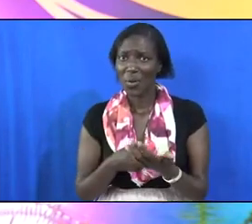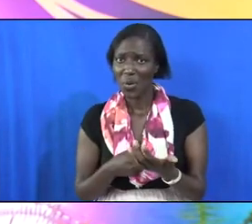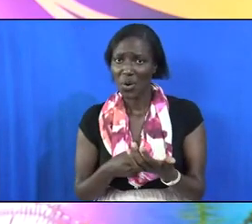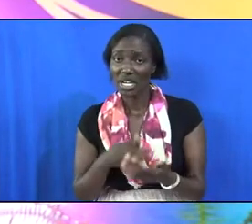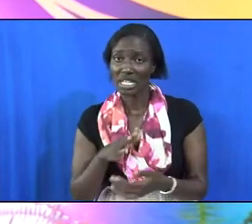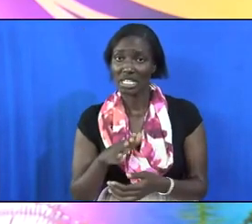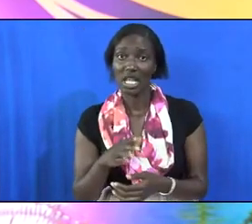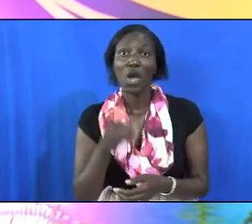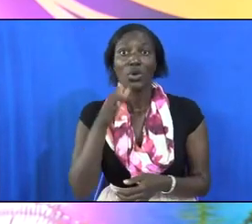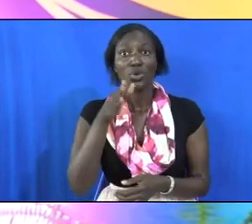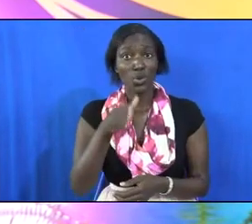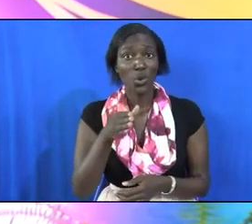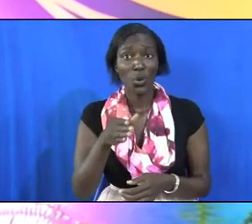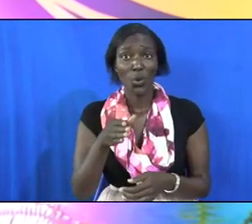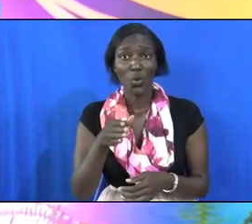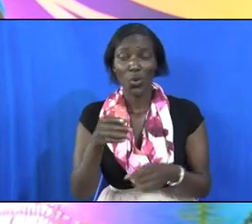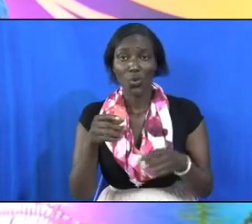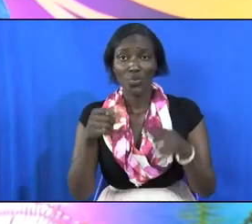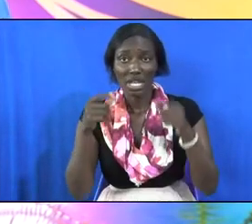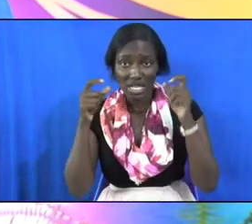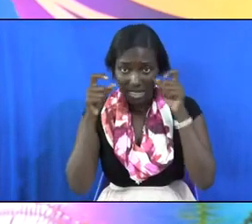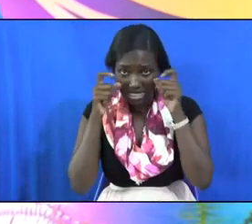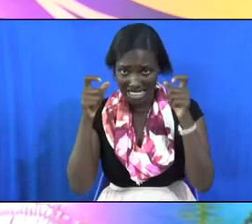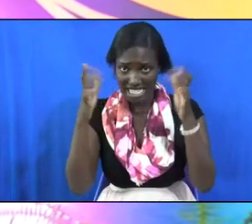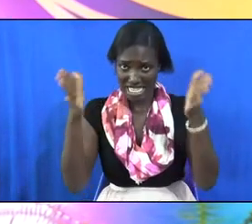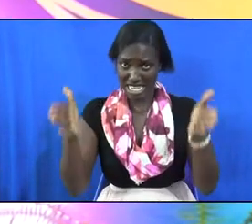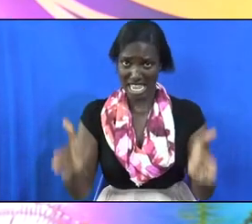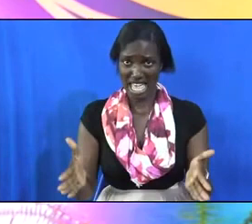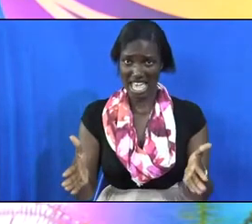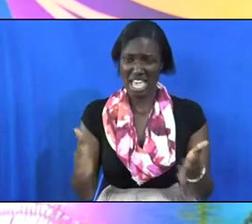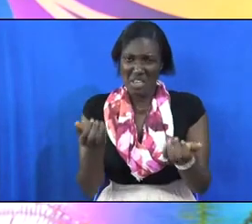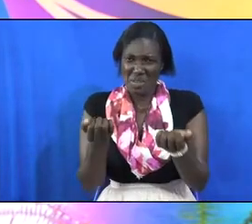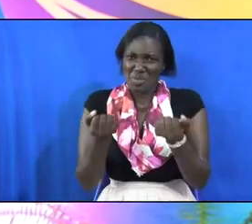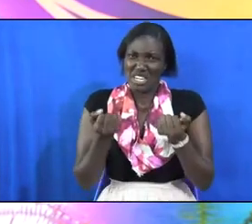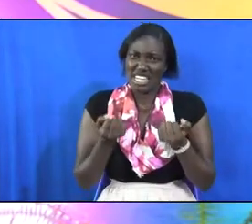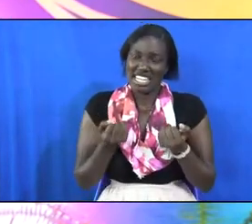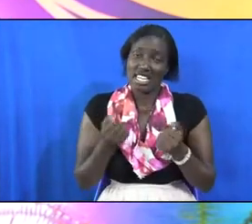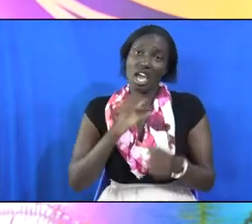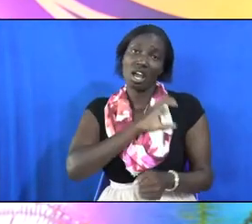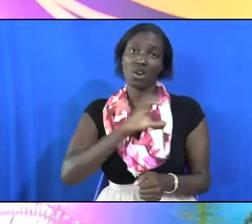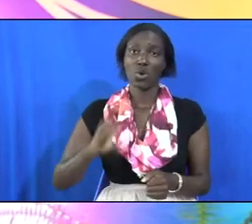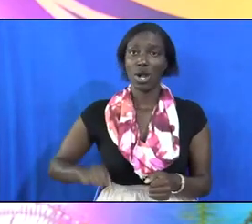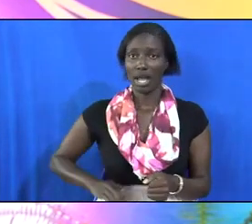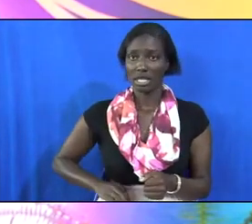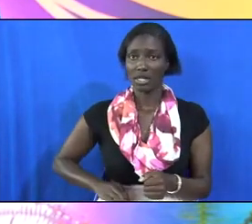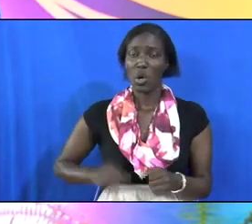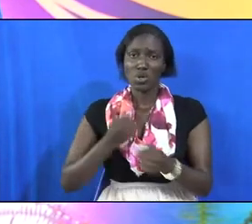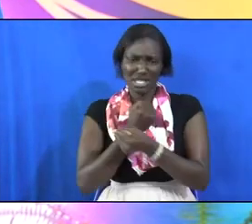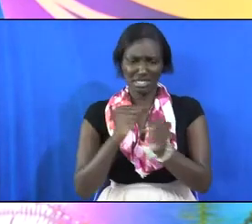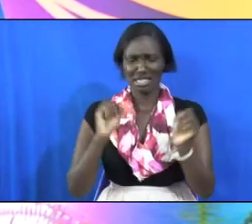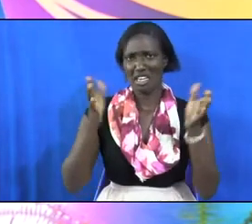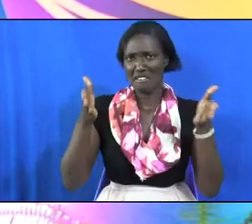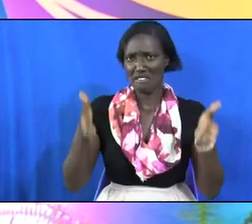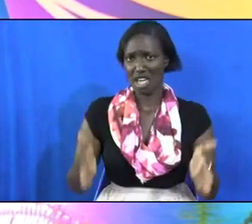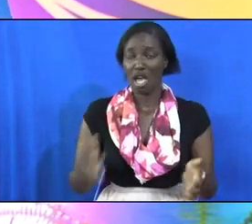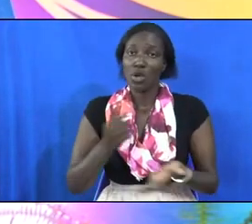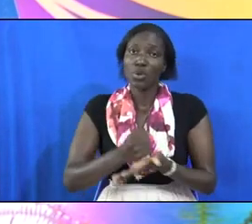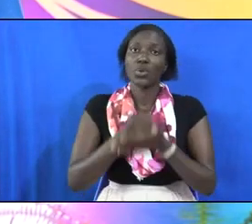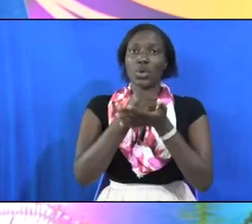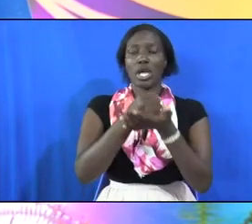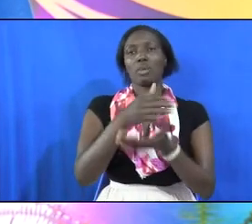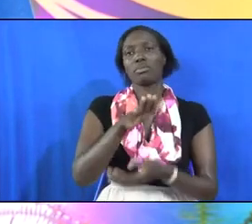you're a sinner, and that you need Christ, who is the Savior, to help you